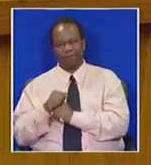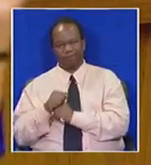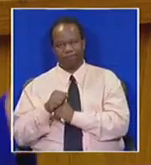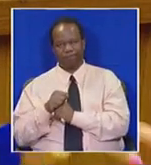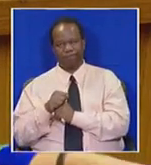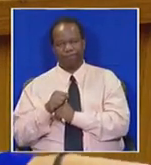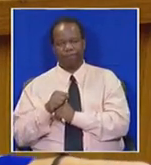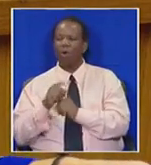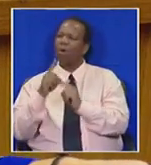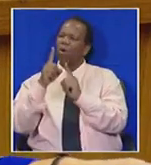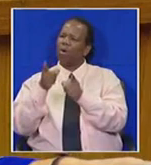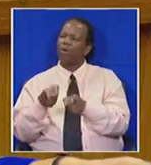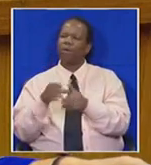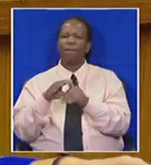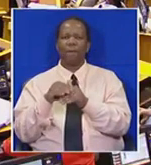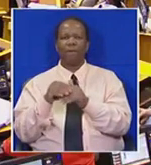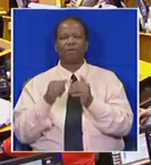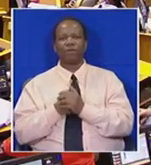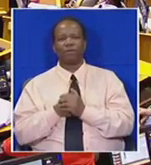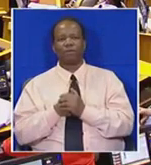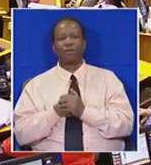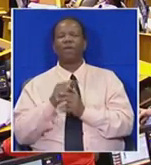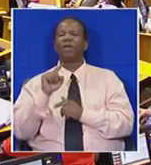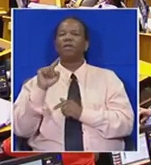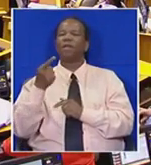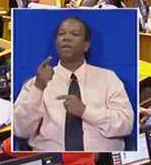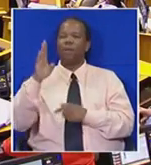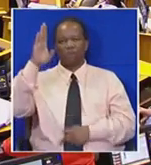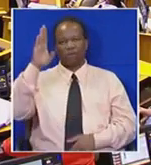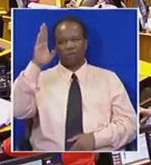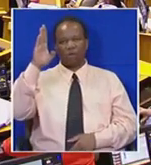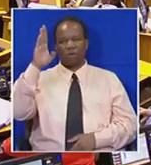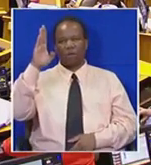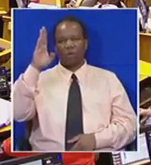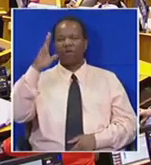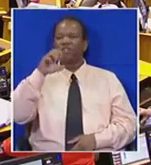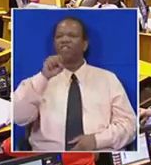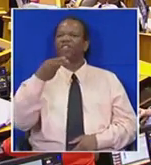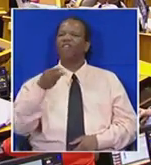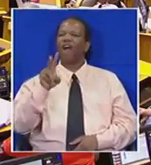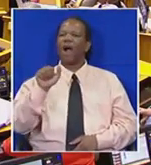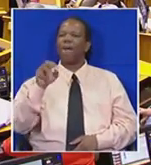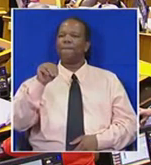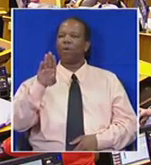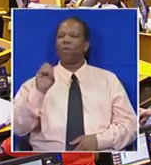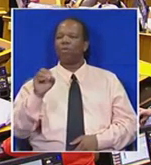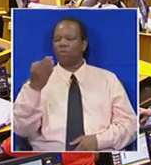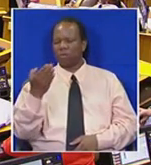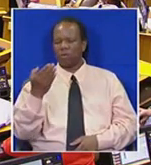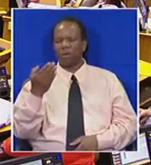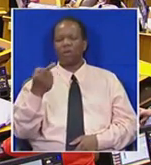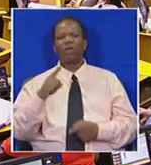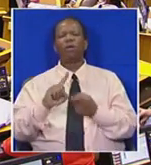Order. On a point of order, Speaker. What's the point of order, Honorable Shibambu? The point of order is